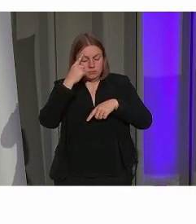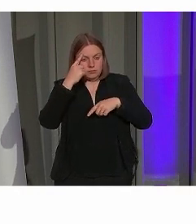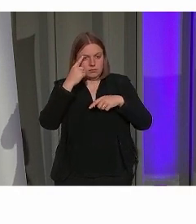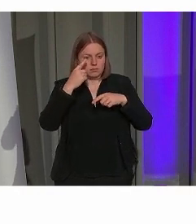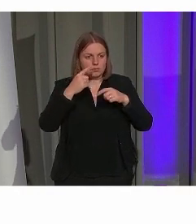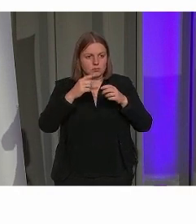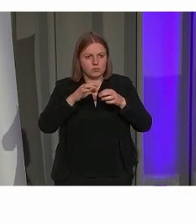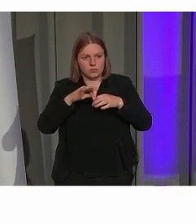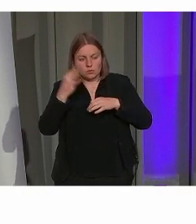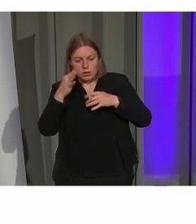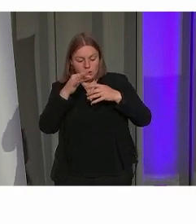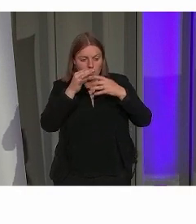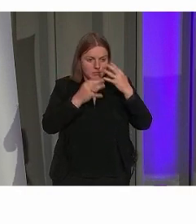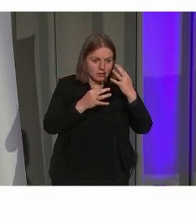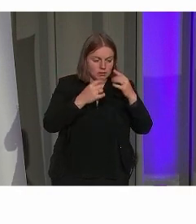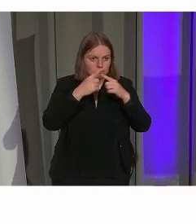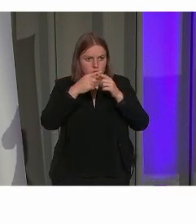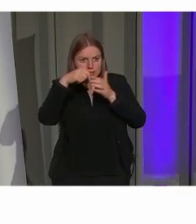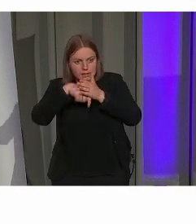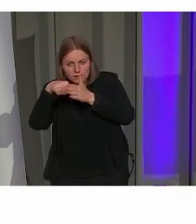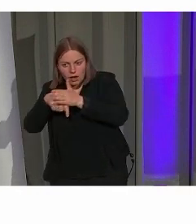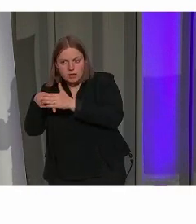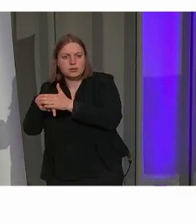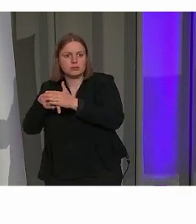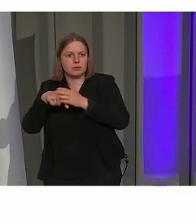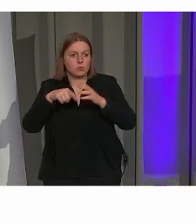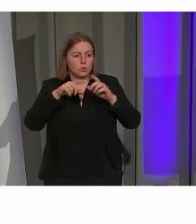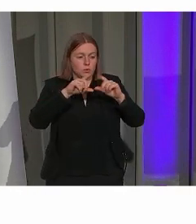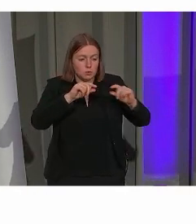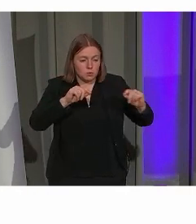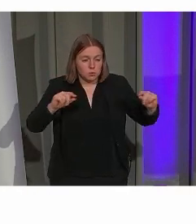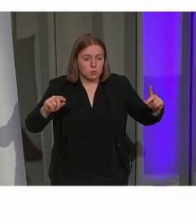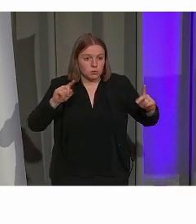accessibility of the details, different scales.